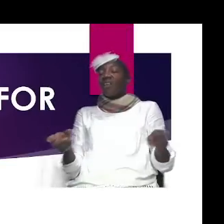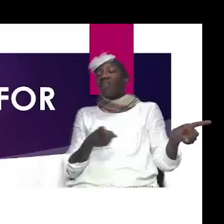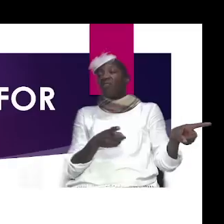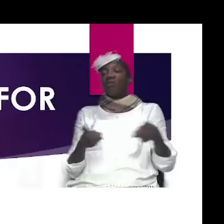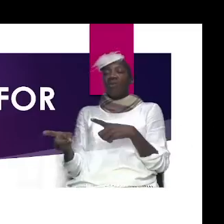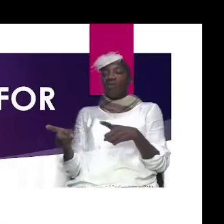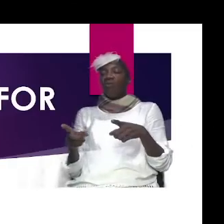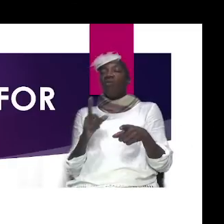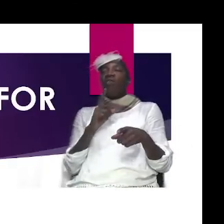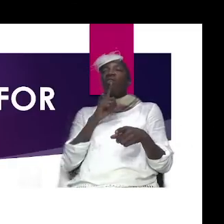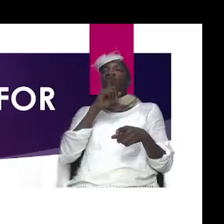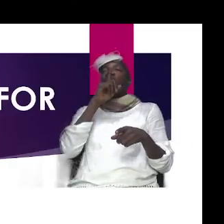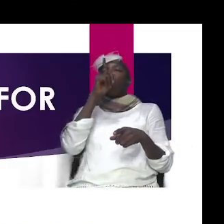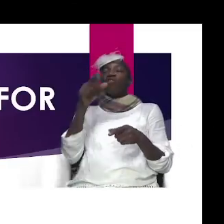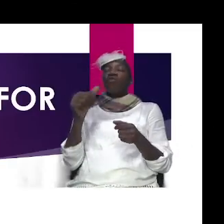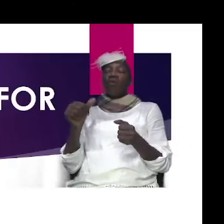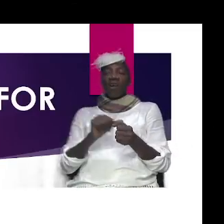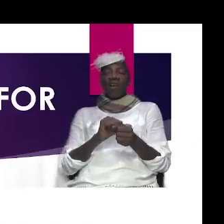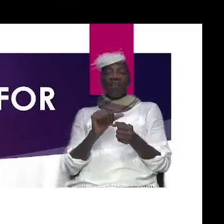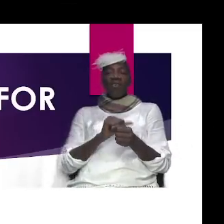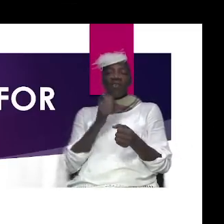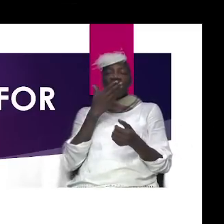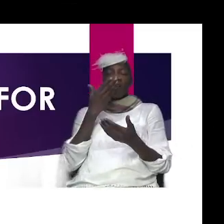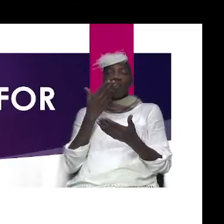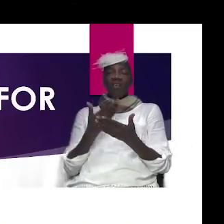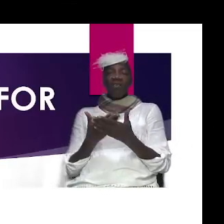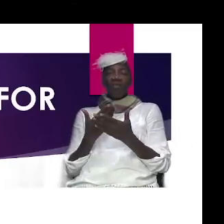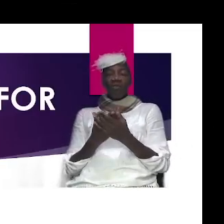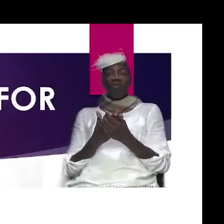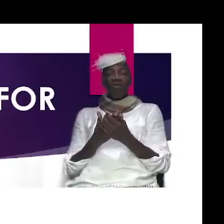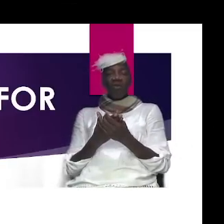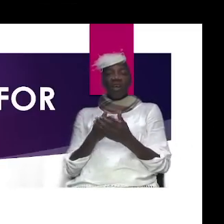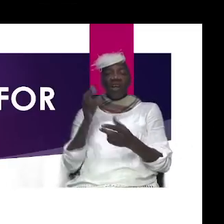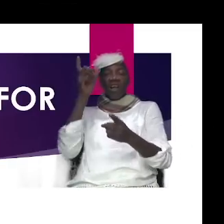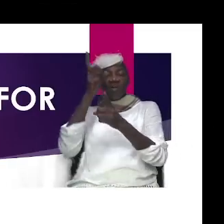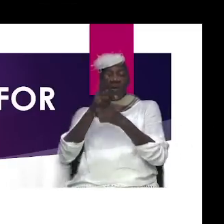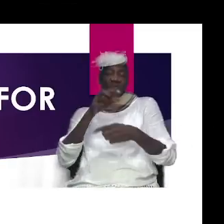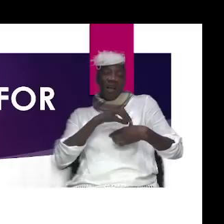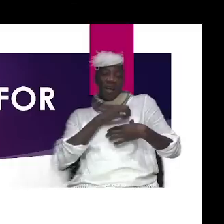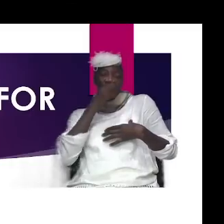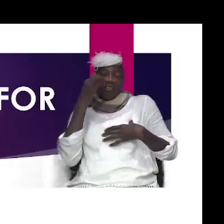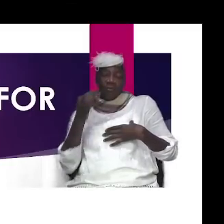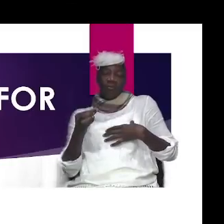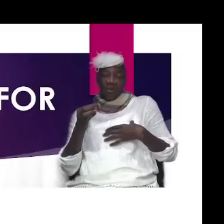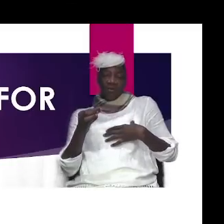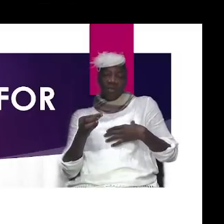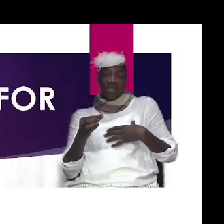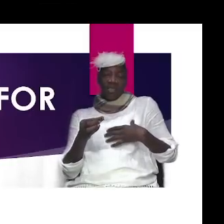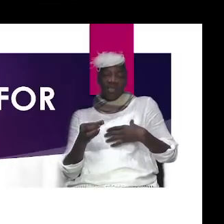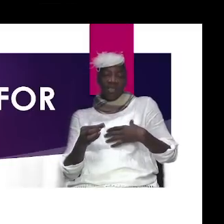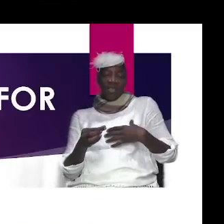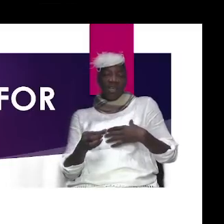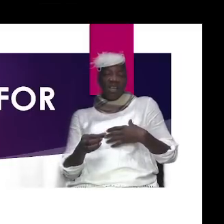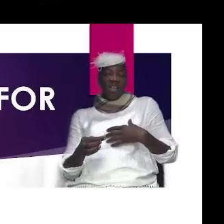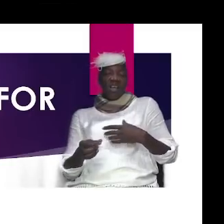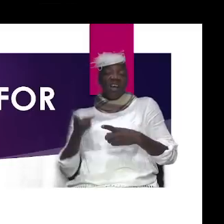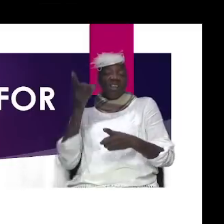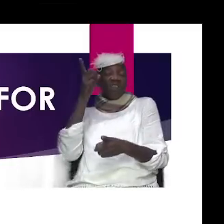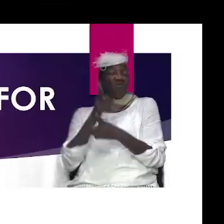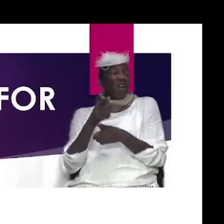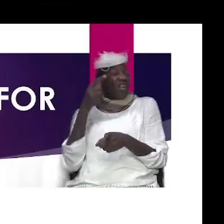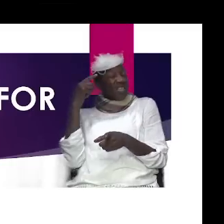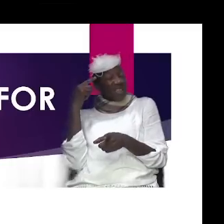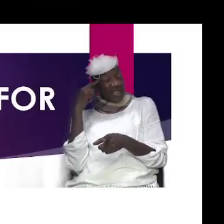we have to make sure that everything is good as we do them, and we have the right spirit, we have the right motive, you know, the thoughts behind them,